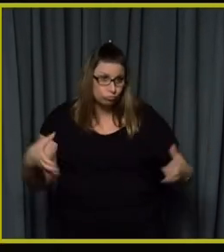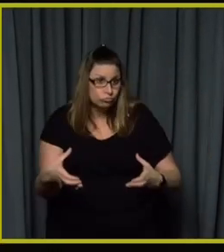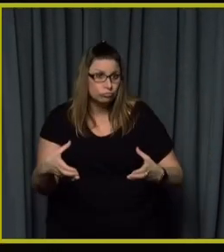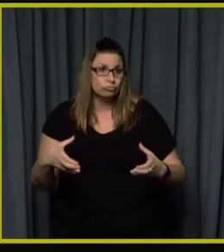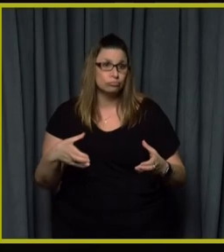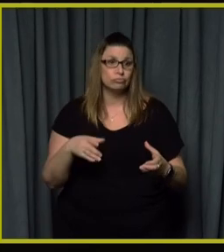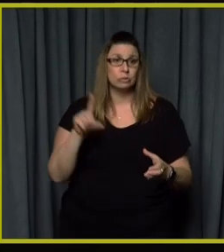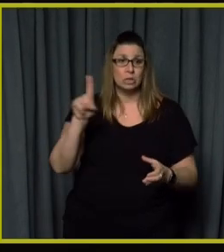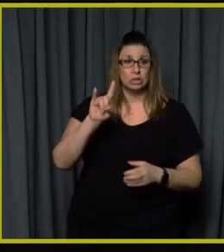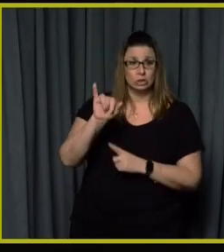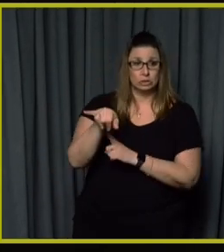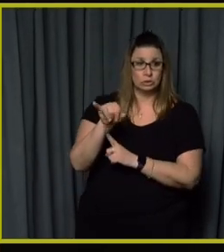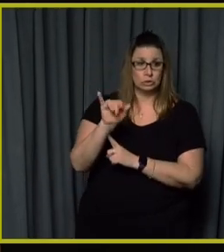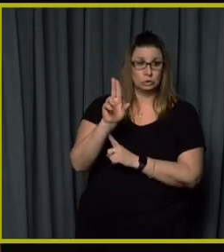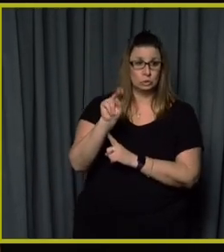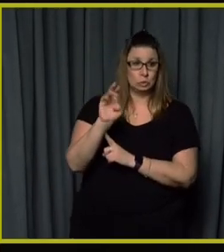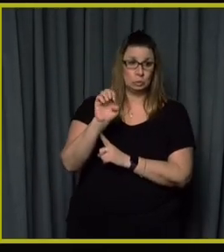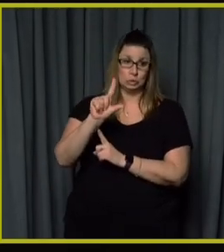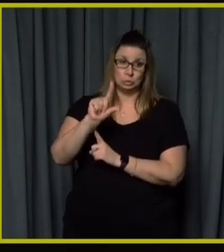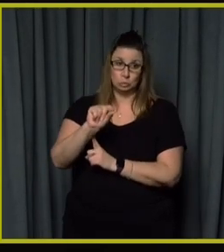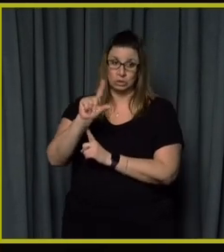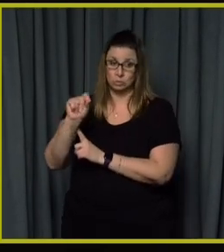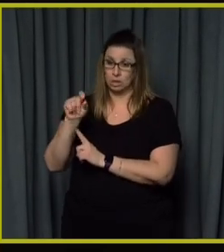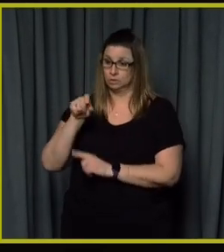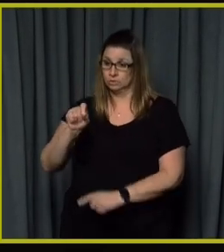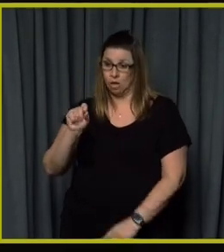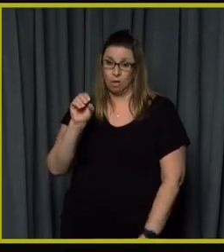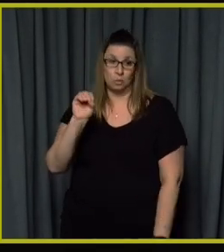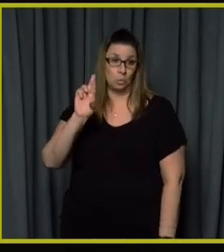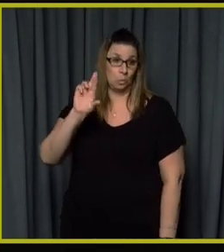June2020.org or text MORAL to